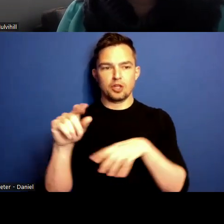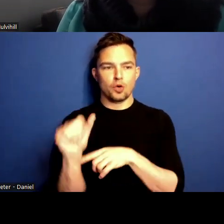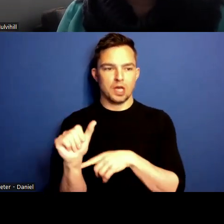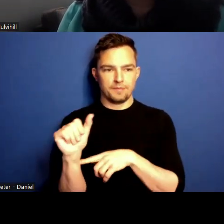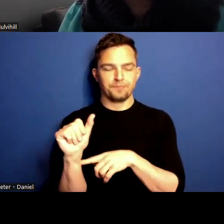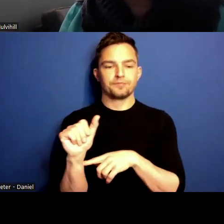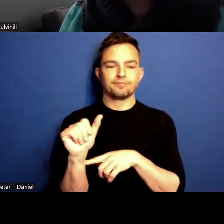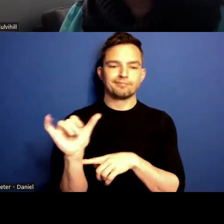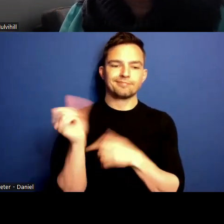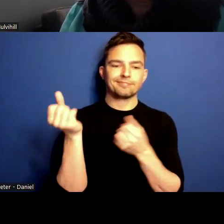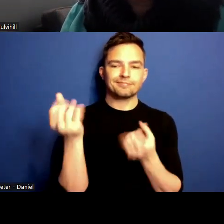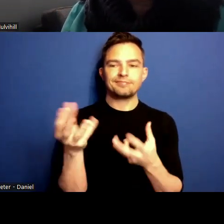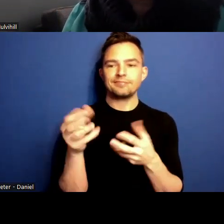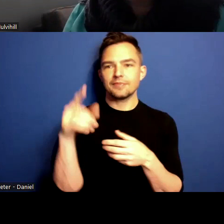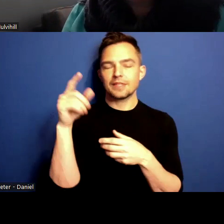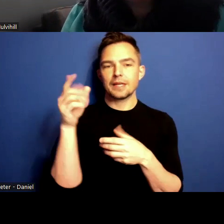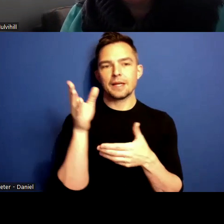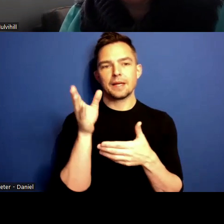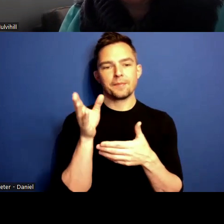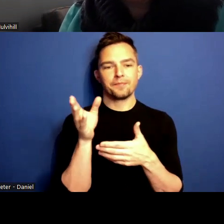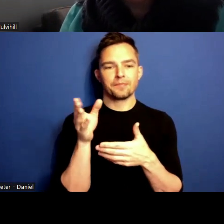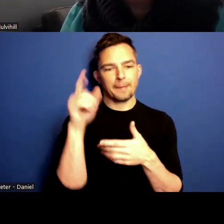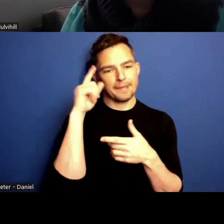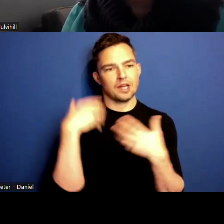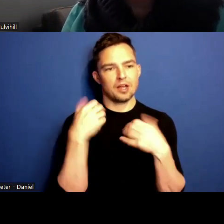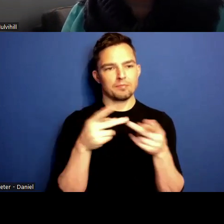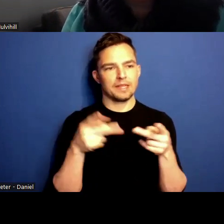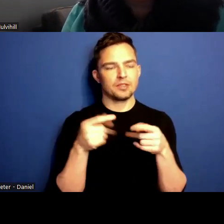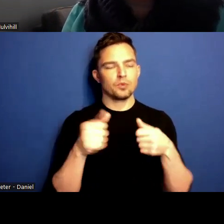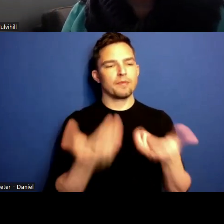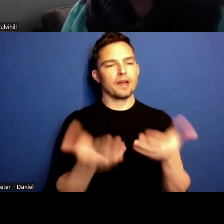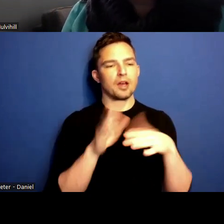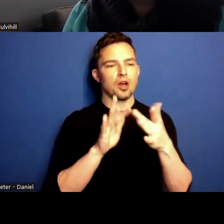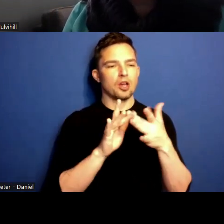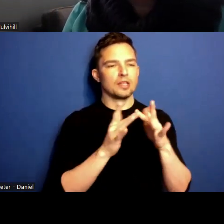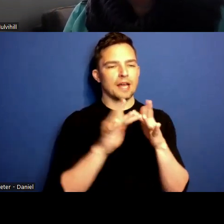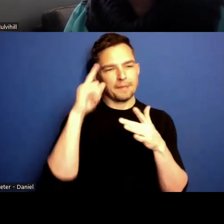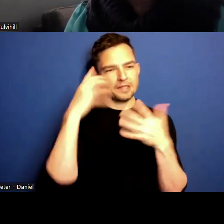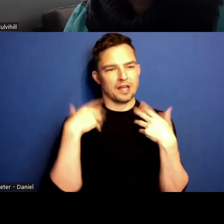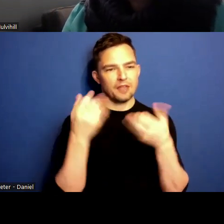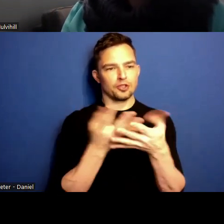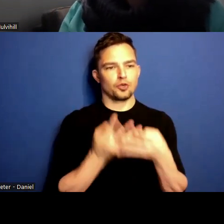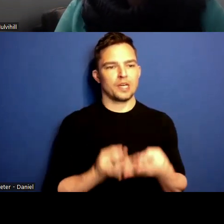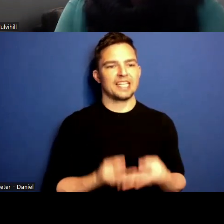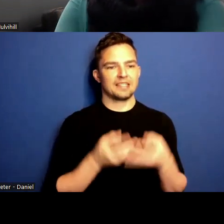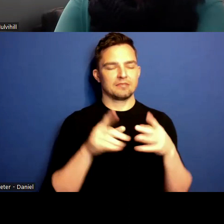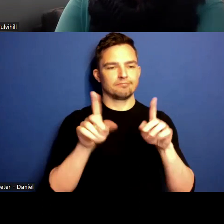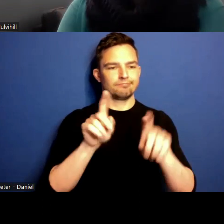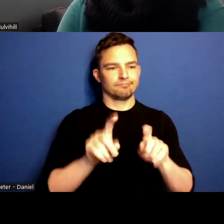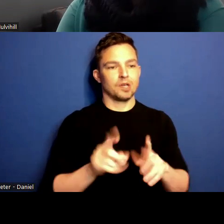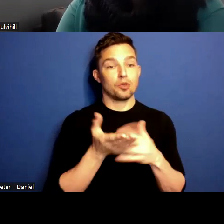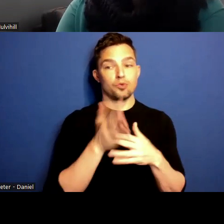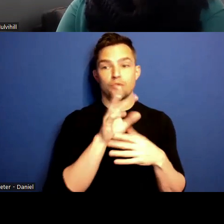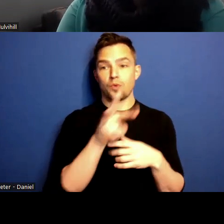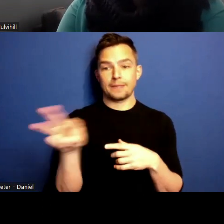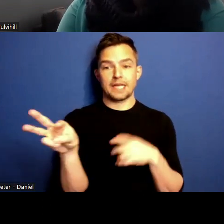So like many Mental Health America affiliates, we provide online mental health screenings through our website. And we